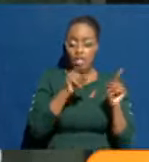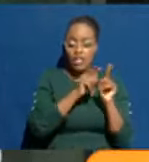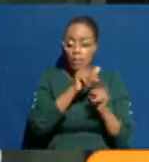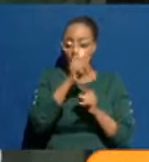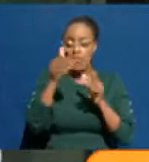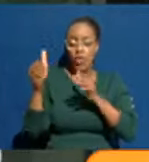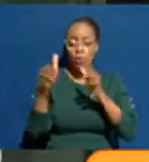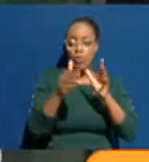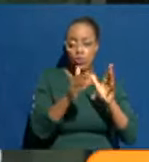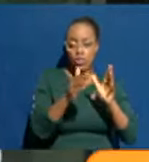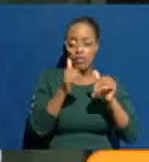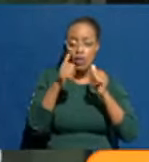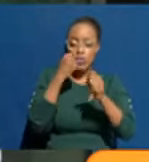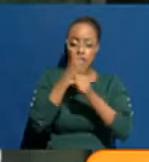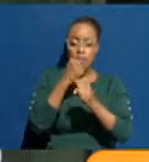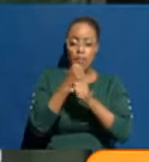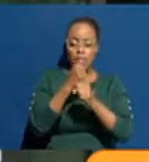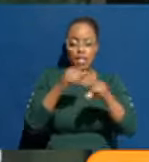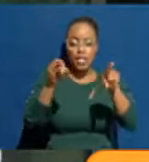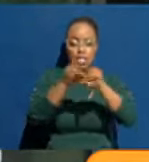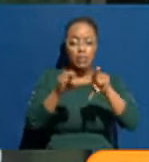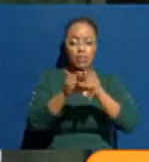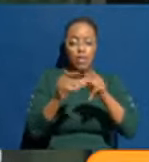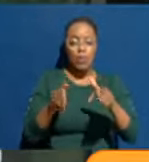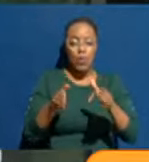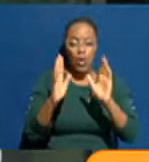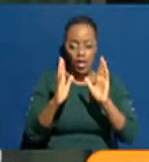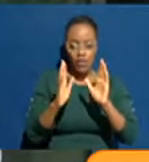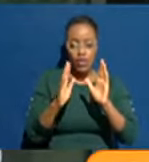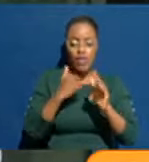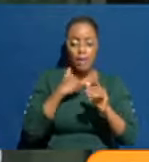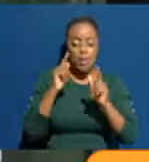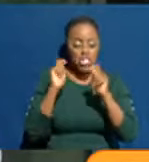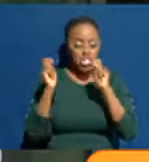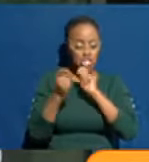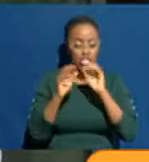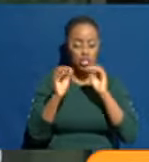another opportunity, I'll handle it the same way. And that's me, because I can't change. It's Nimrod.